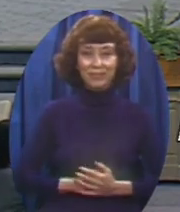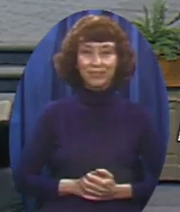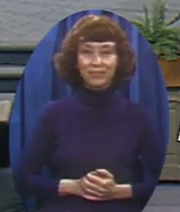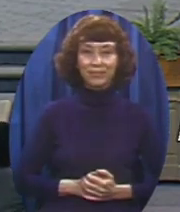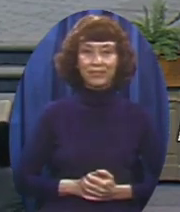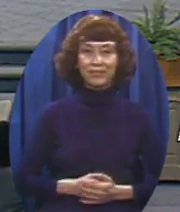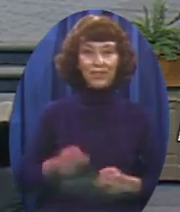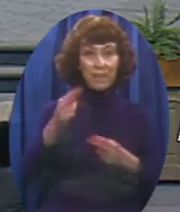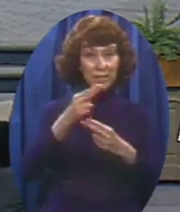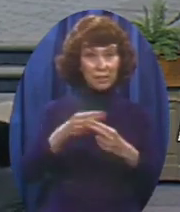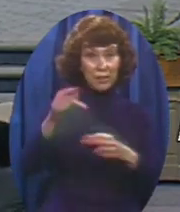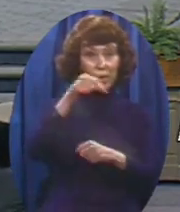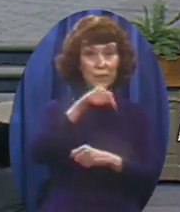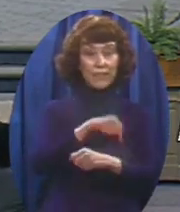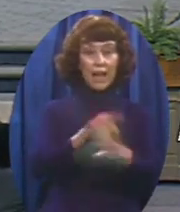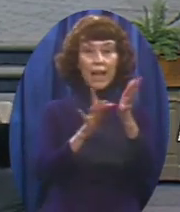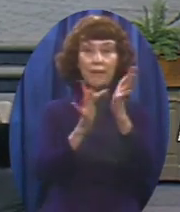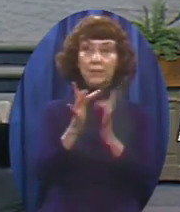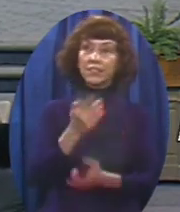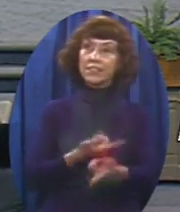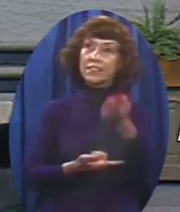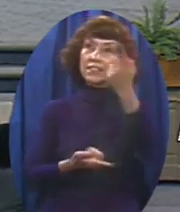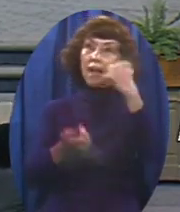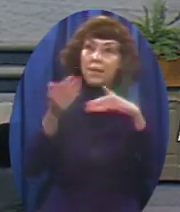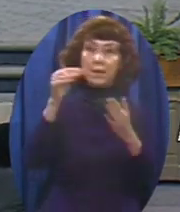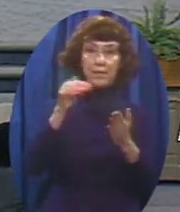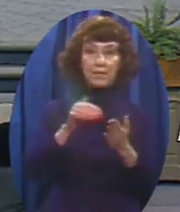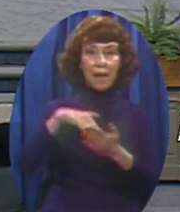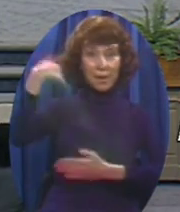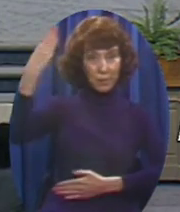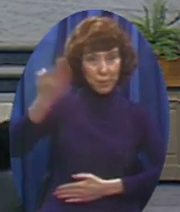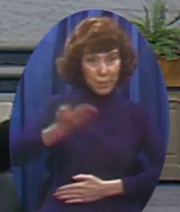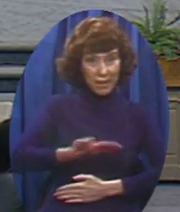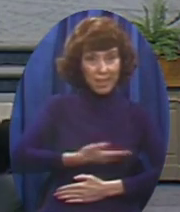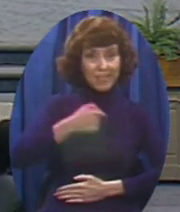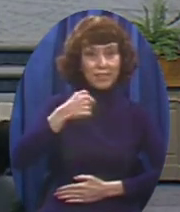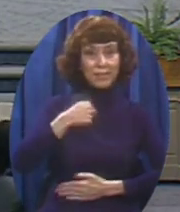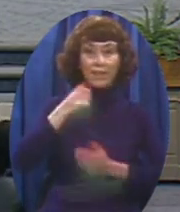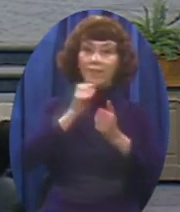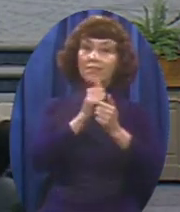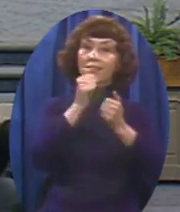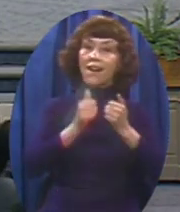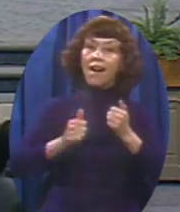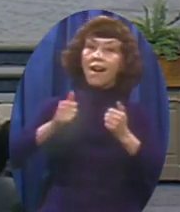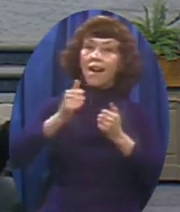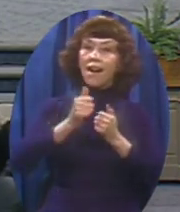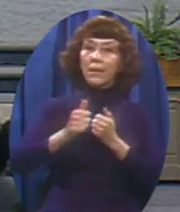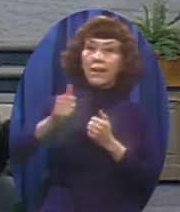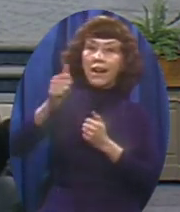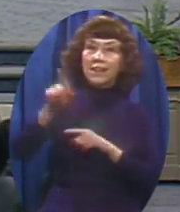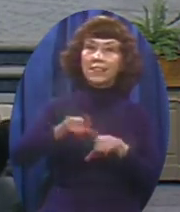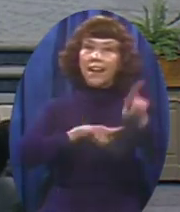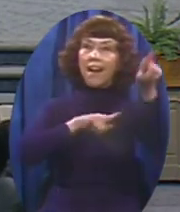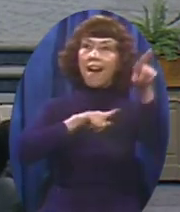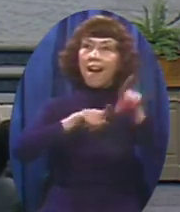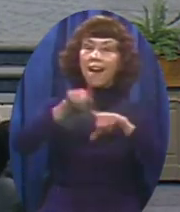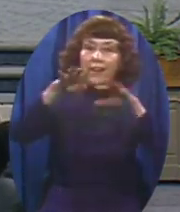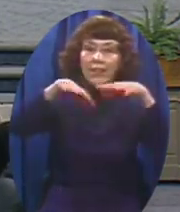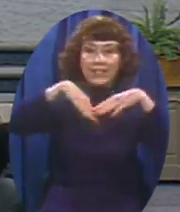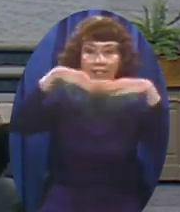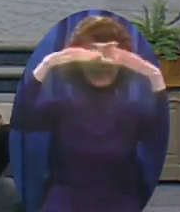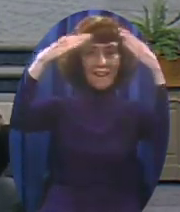Soon he's coming back to welcome me. Hurry up, the story's